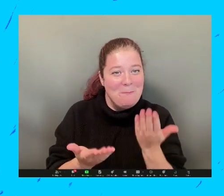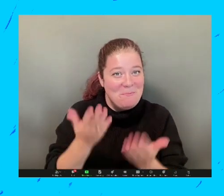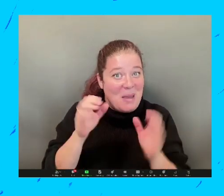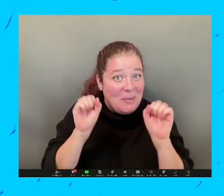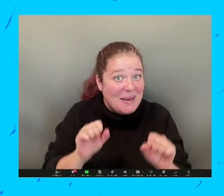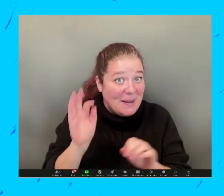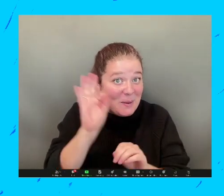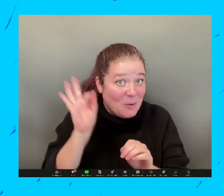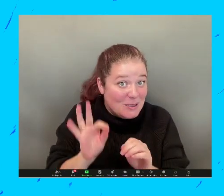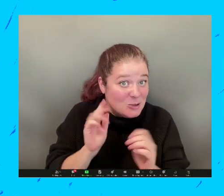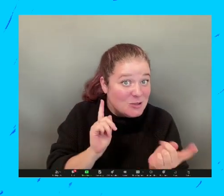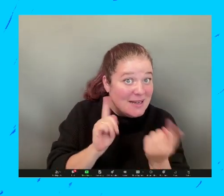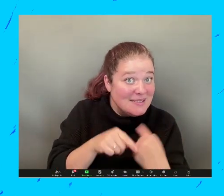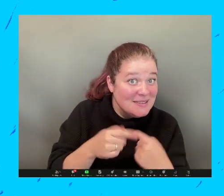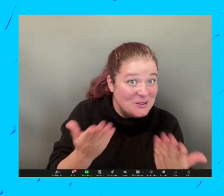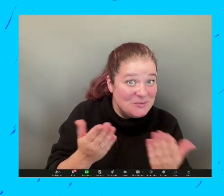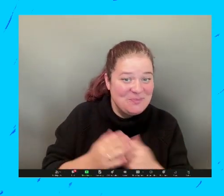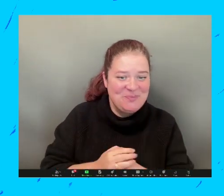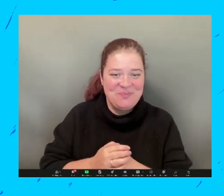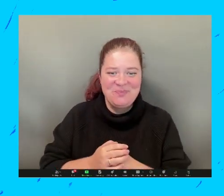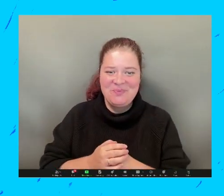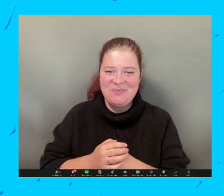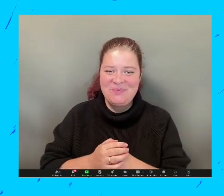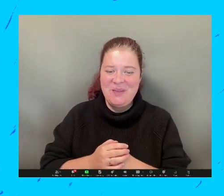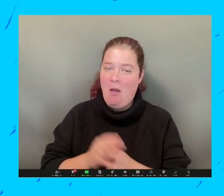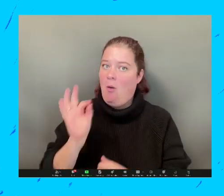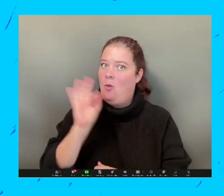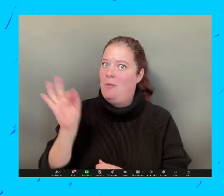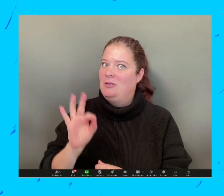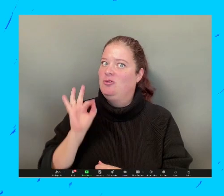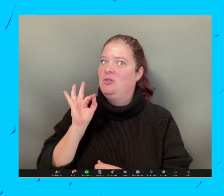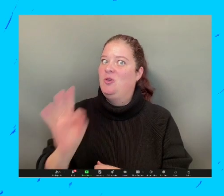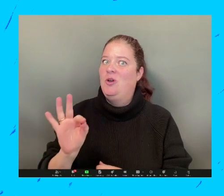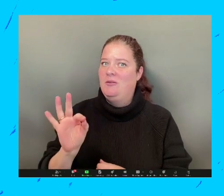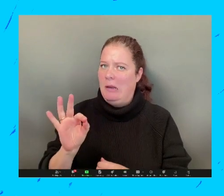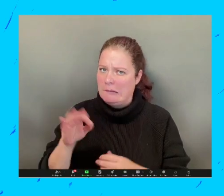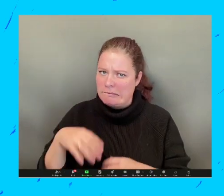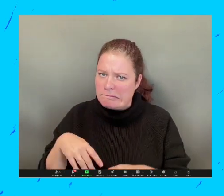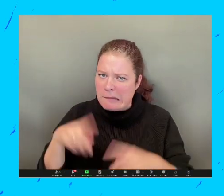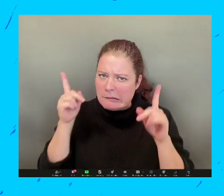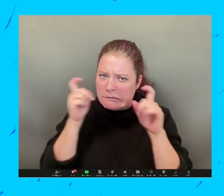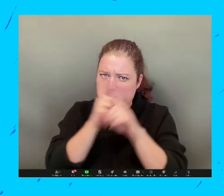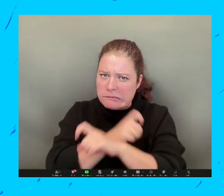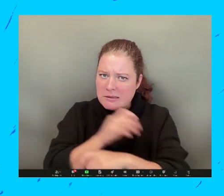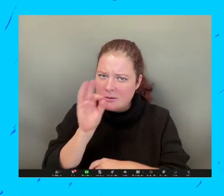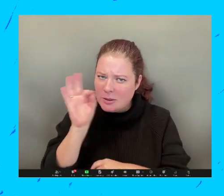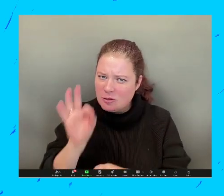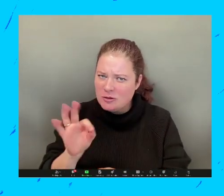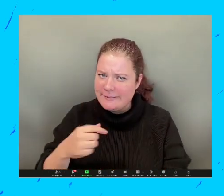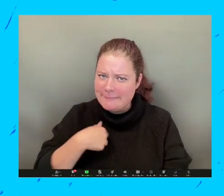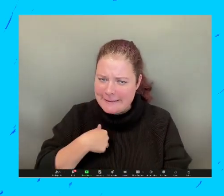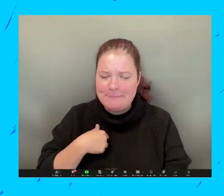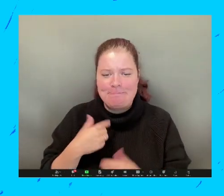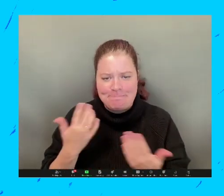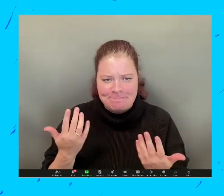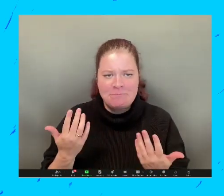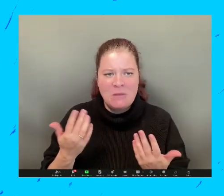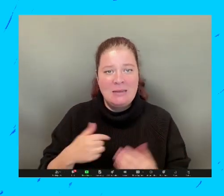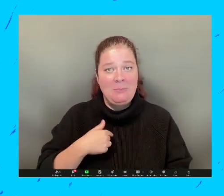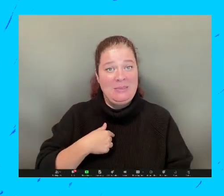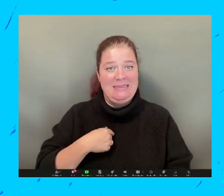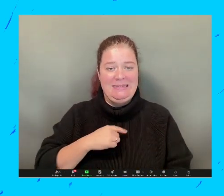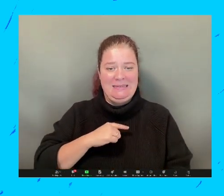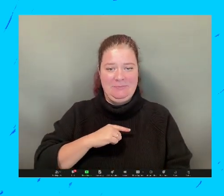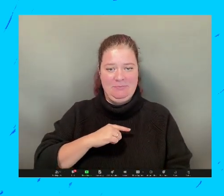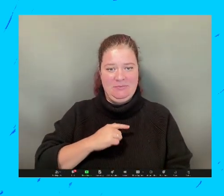take. That's a good question, but very difficult for me. But I would say that for me, as a person working